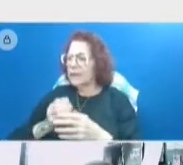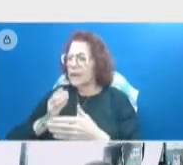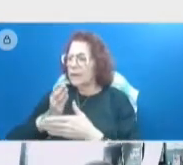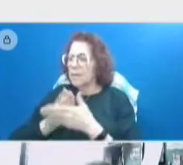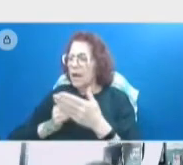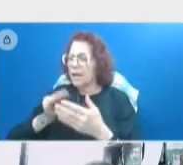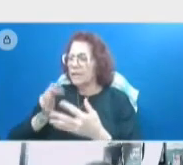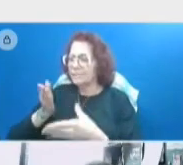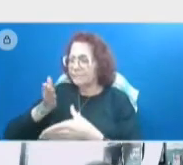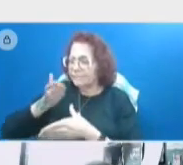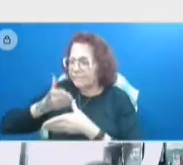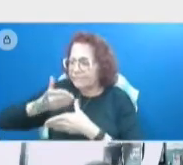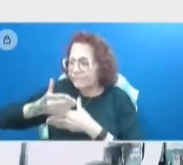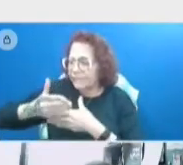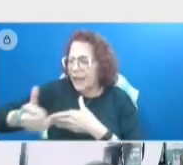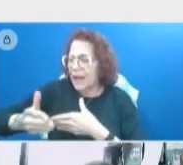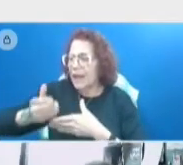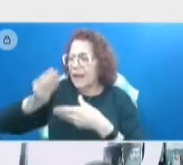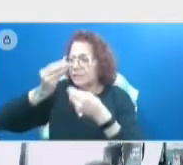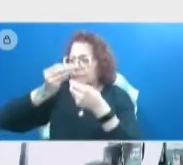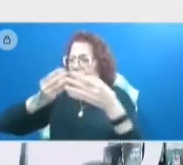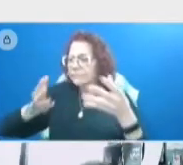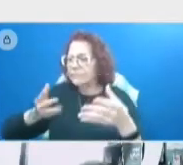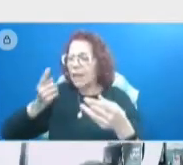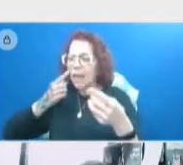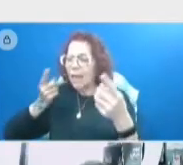page as well, among other things.